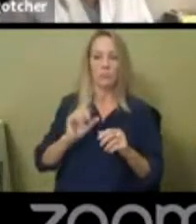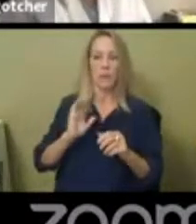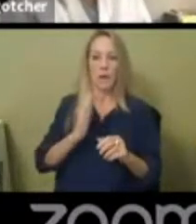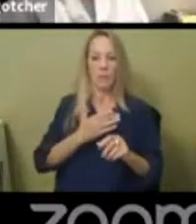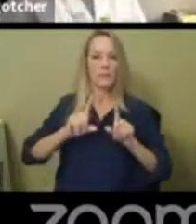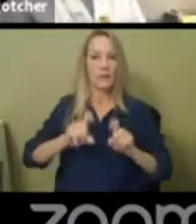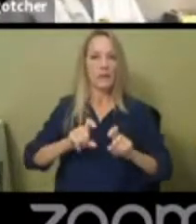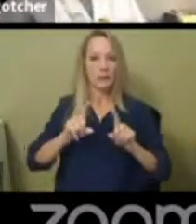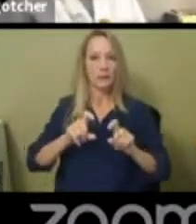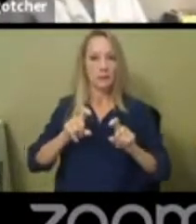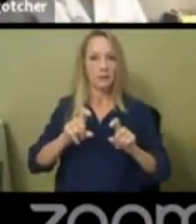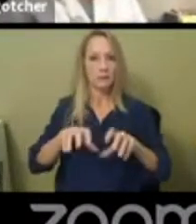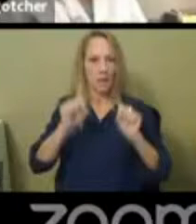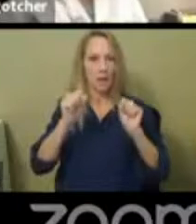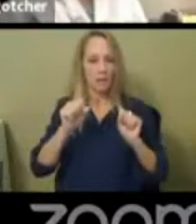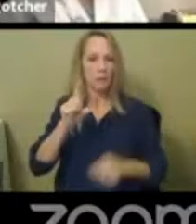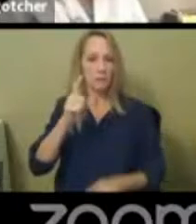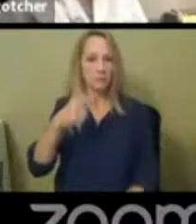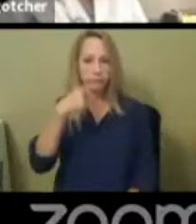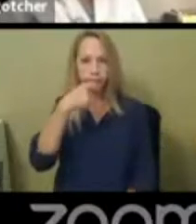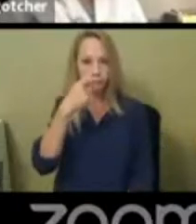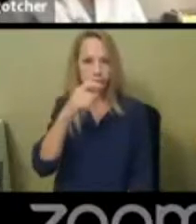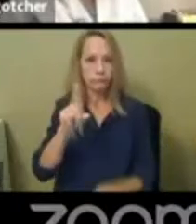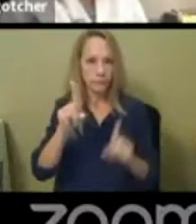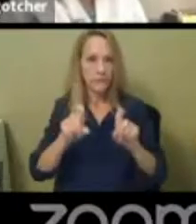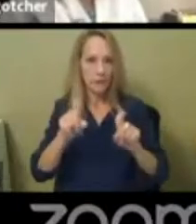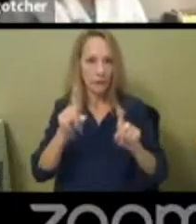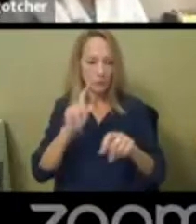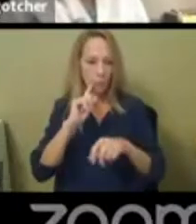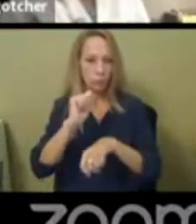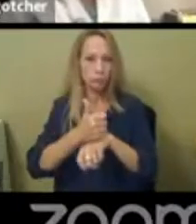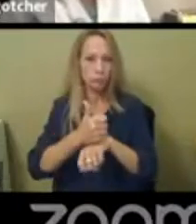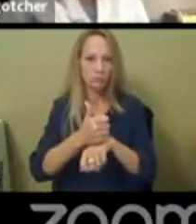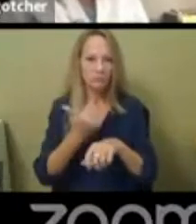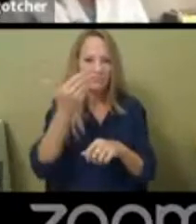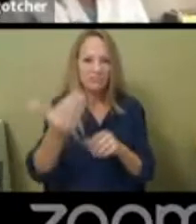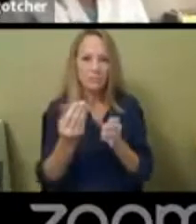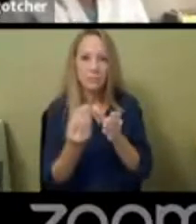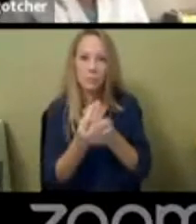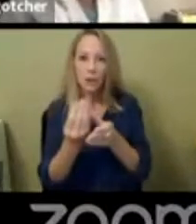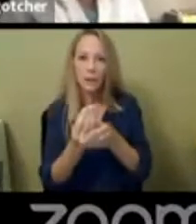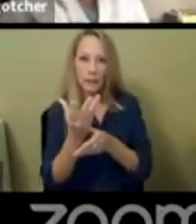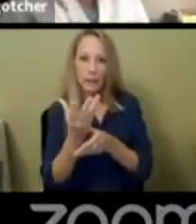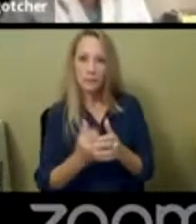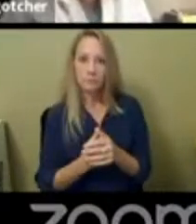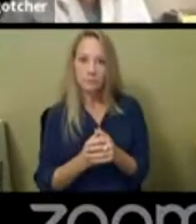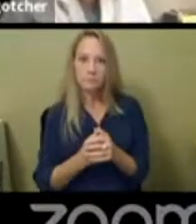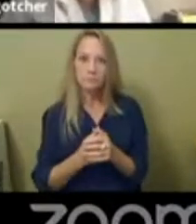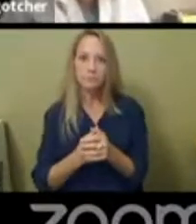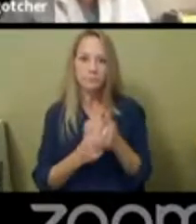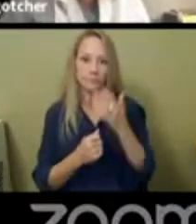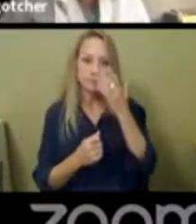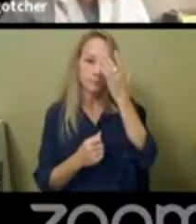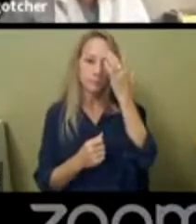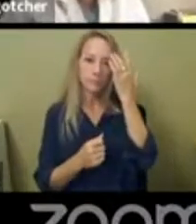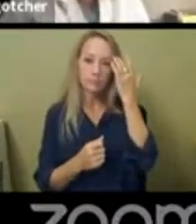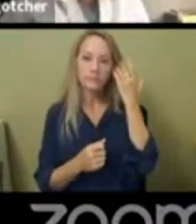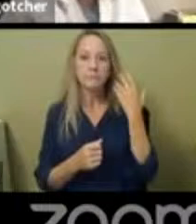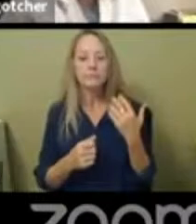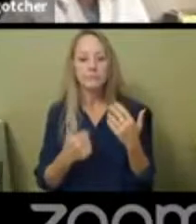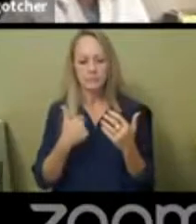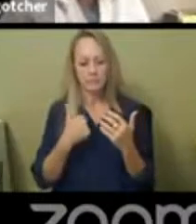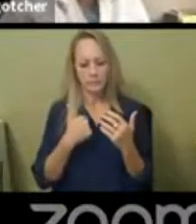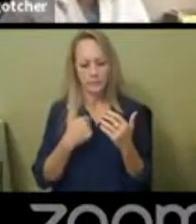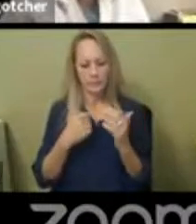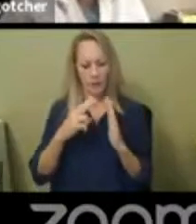so we will be standing that up in the spring. I want to say that I read an